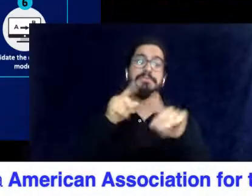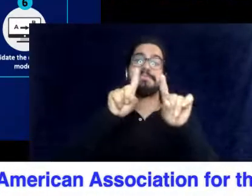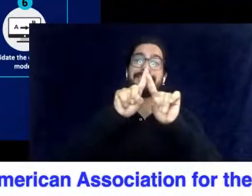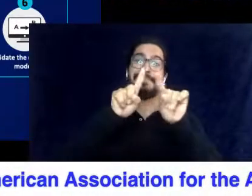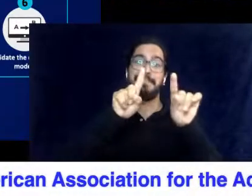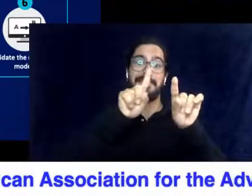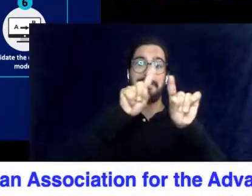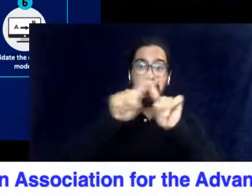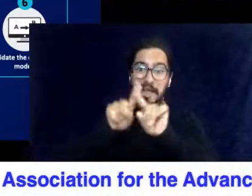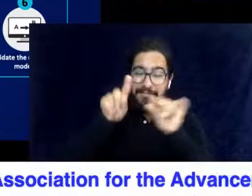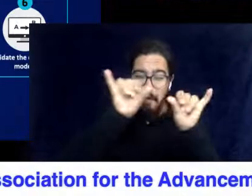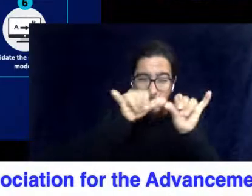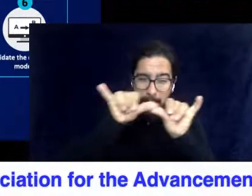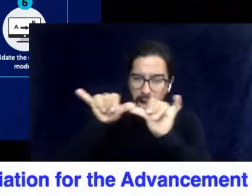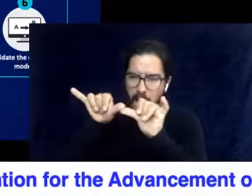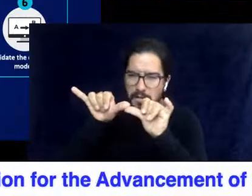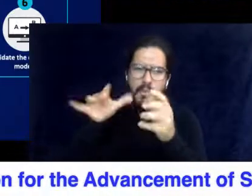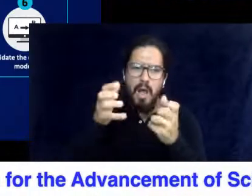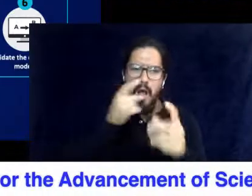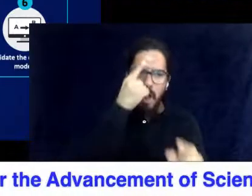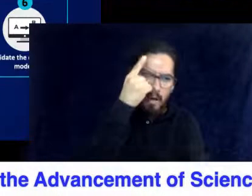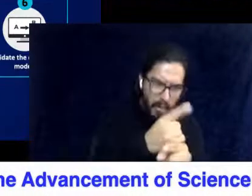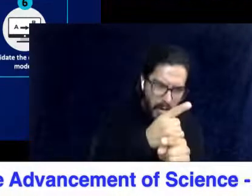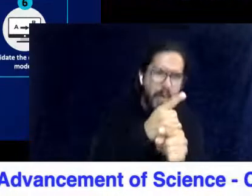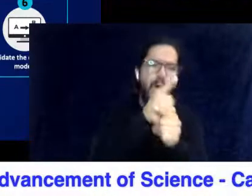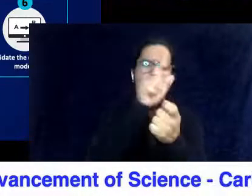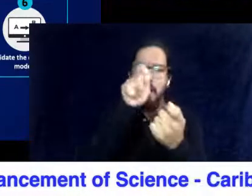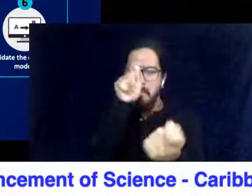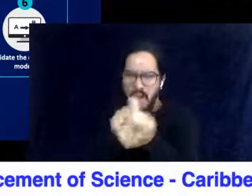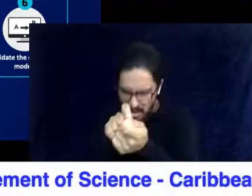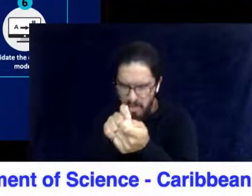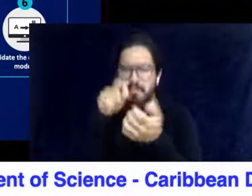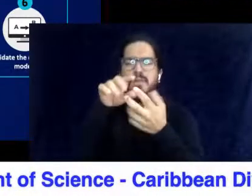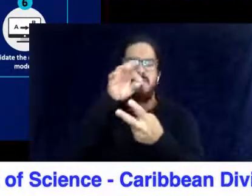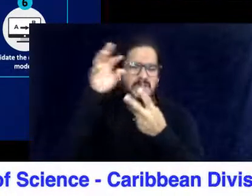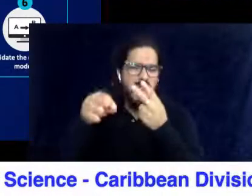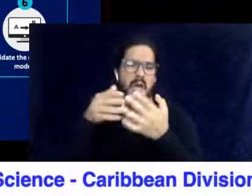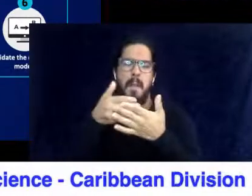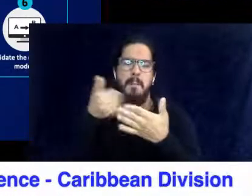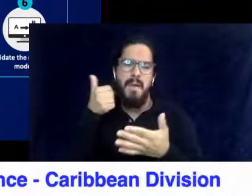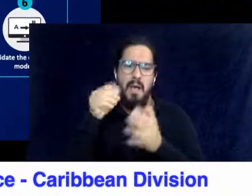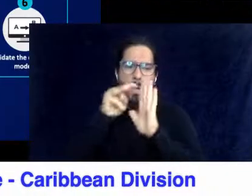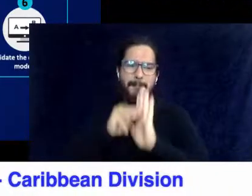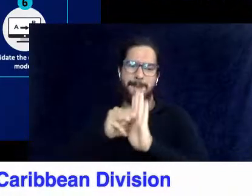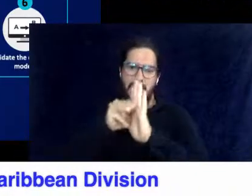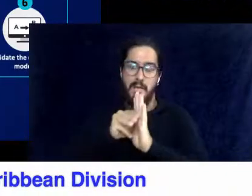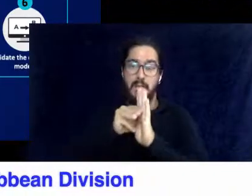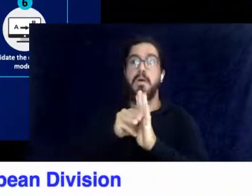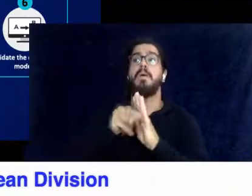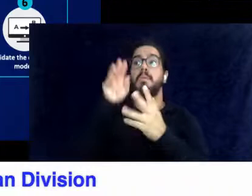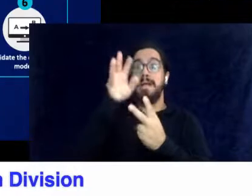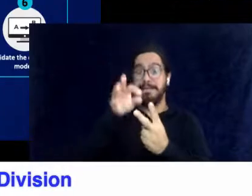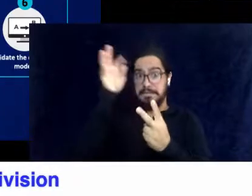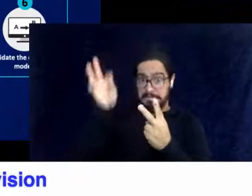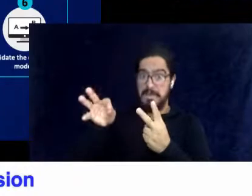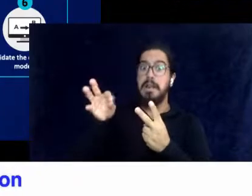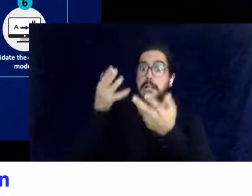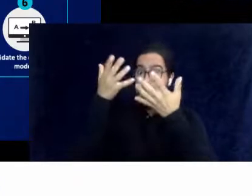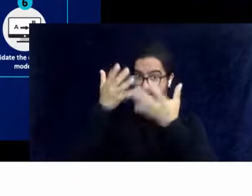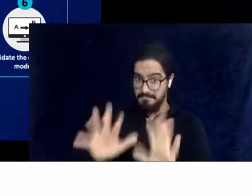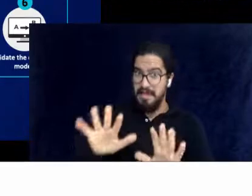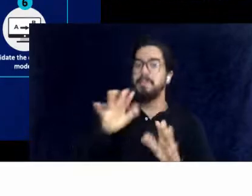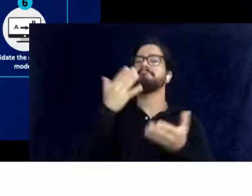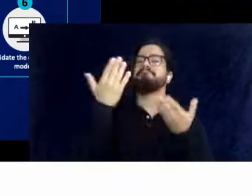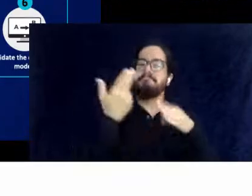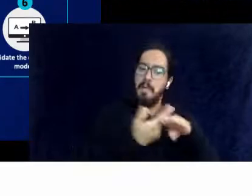accuracy, precision, and area under the curve to select the best model. Once the best model is selected, it can be used to predict if